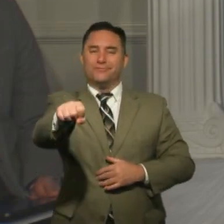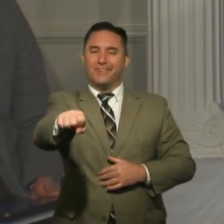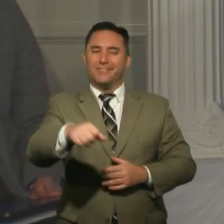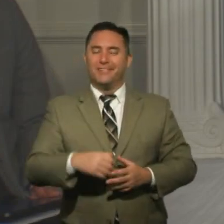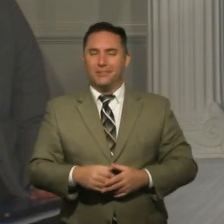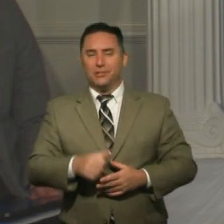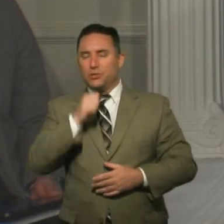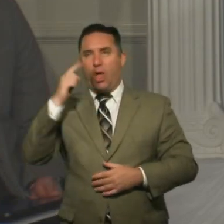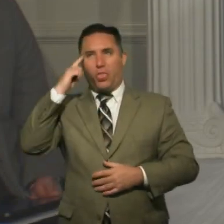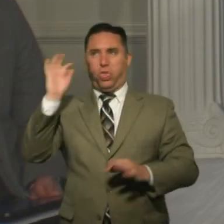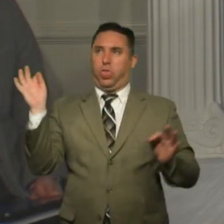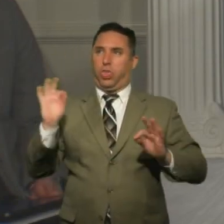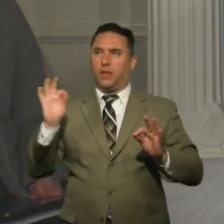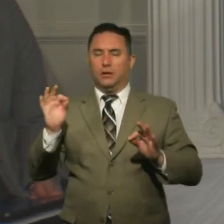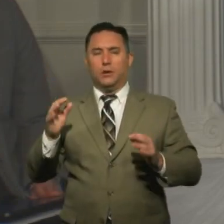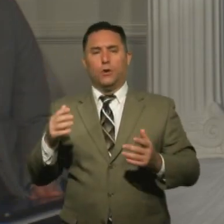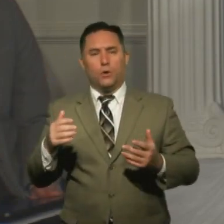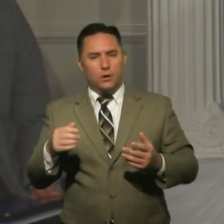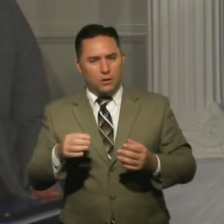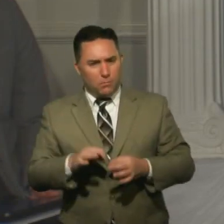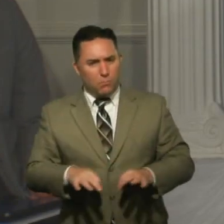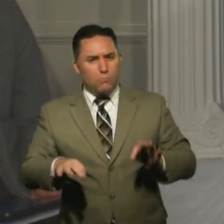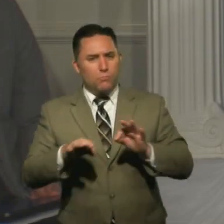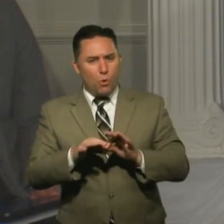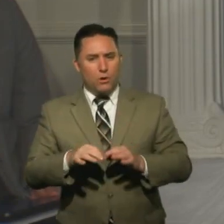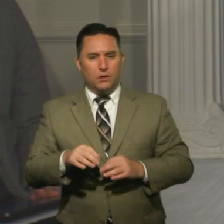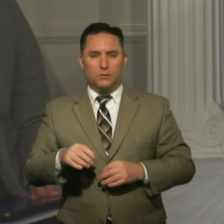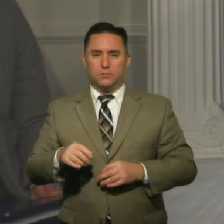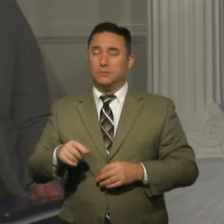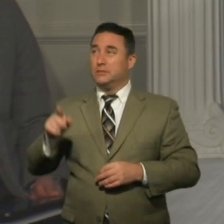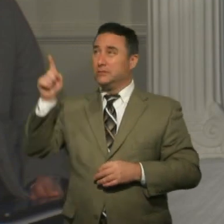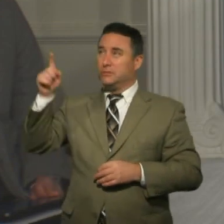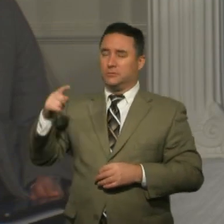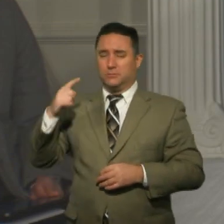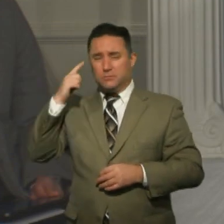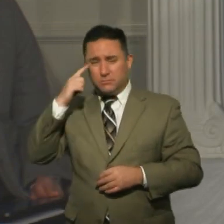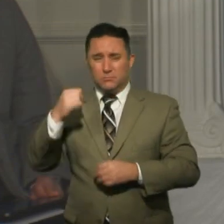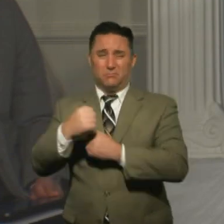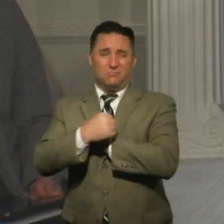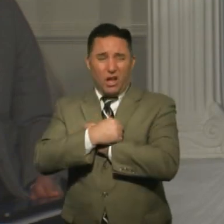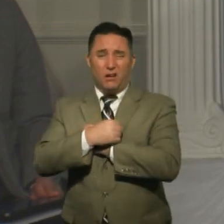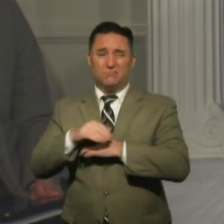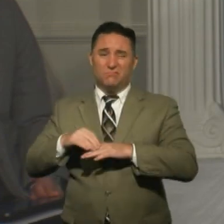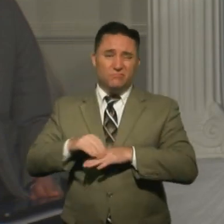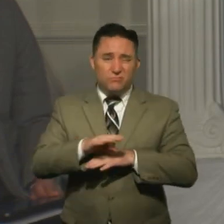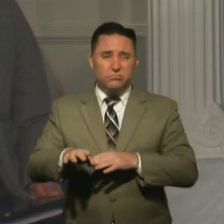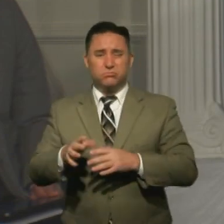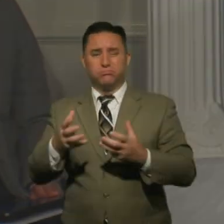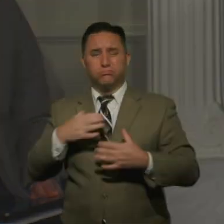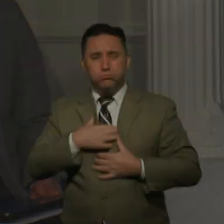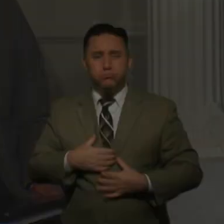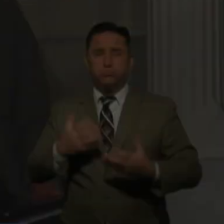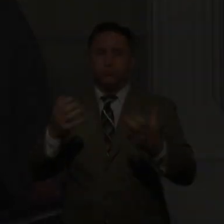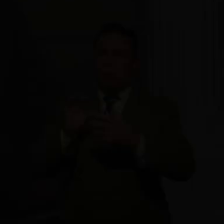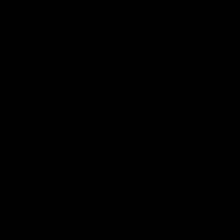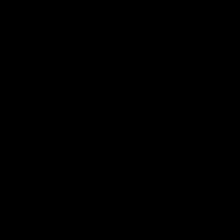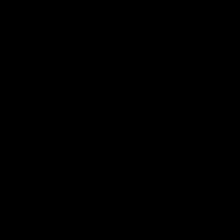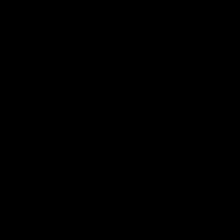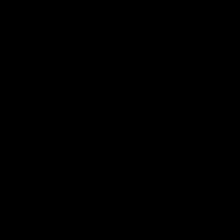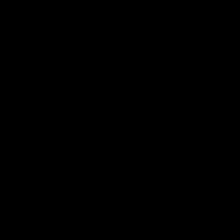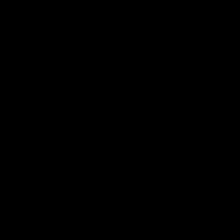Don't minimize his love and his influence and his desire to have a personal relationship with each one of you.